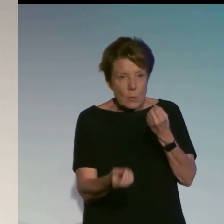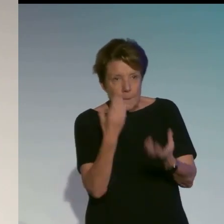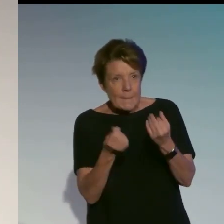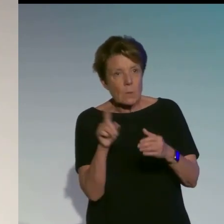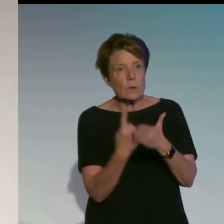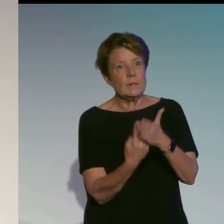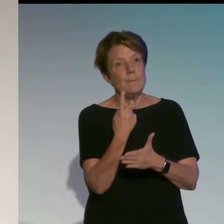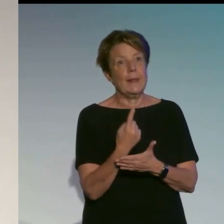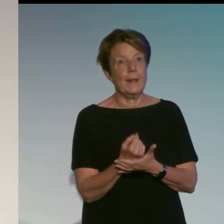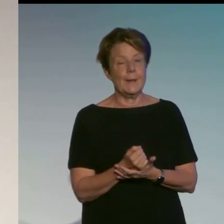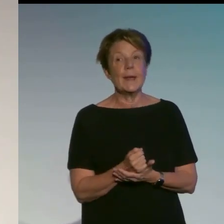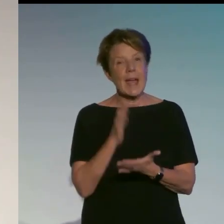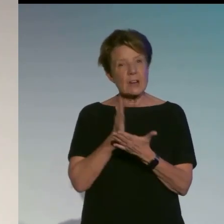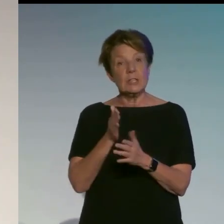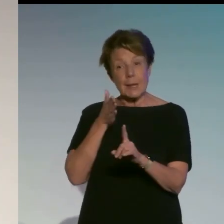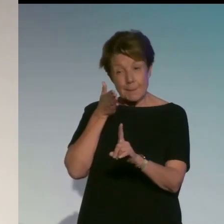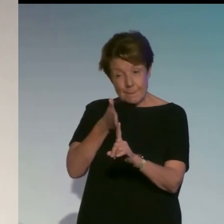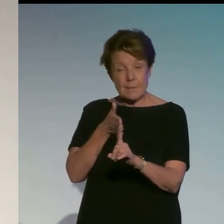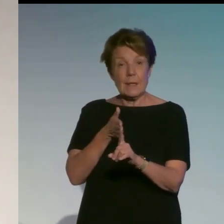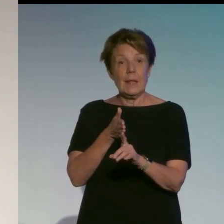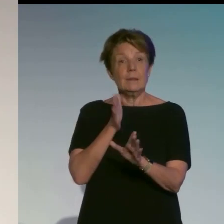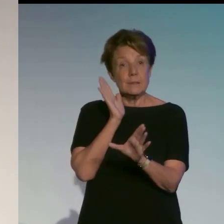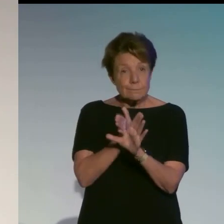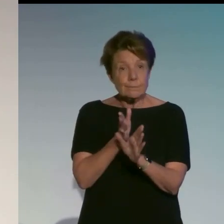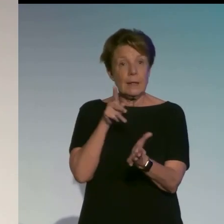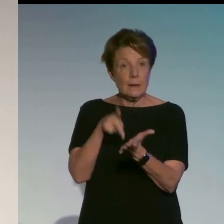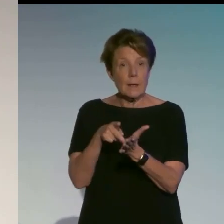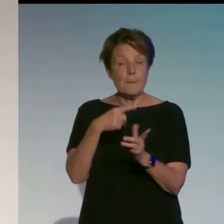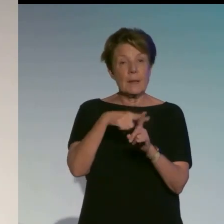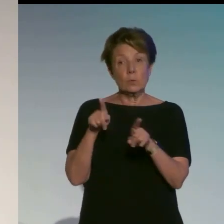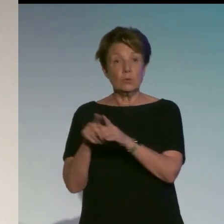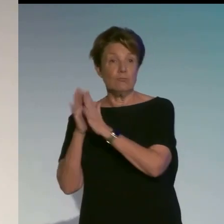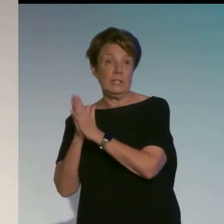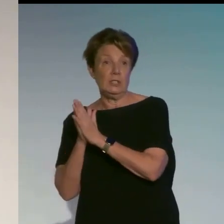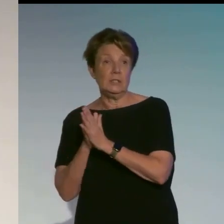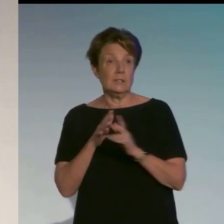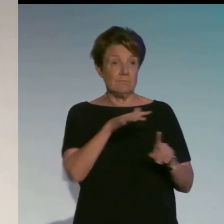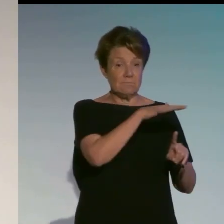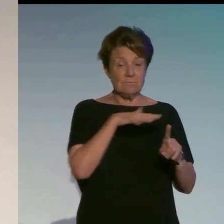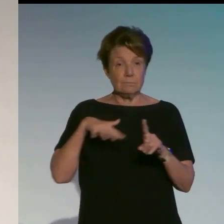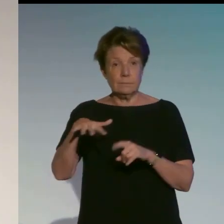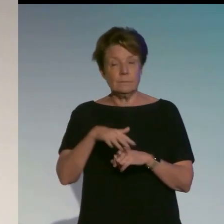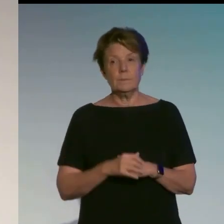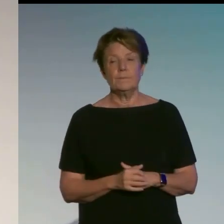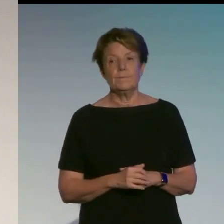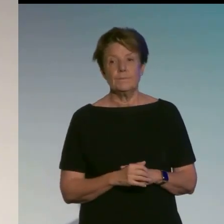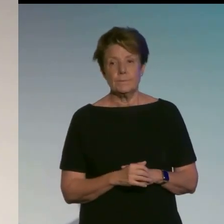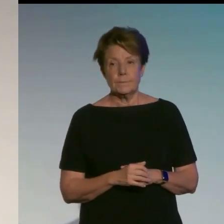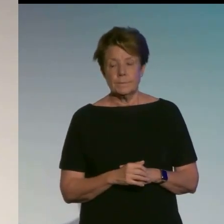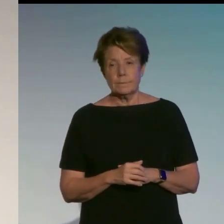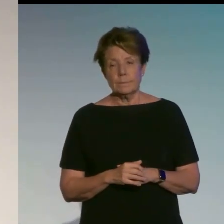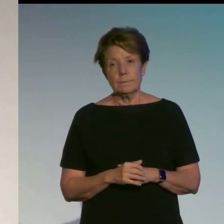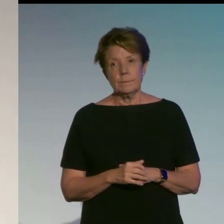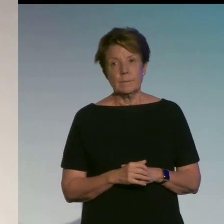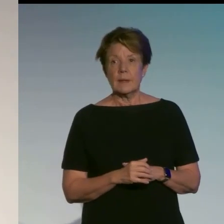on primarily in therapeutic settings and indeed even in religious settings, even though Hungary doesn't have that large of a